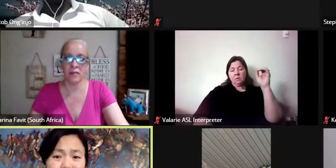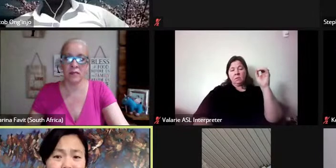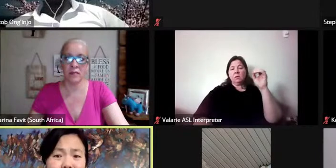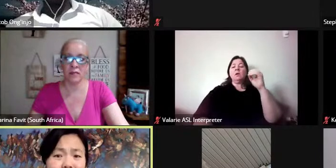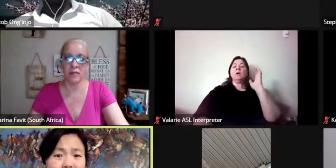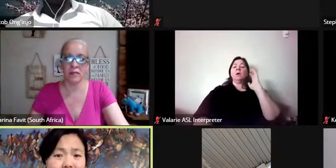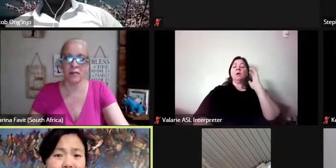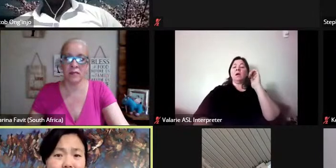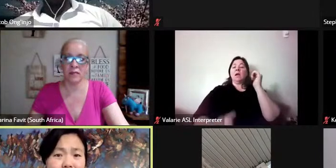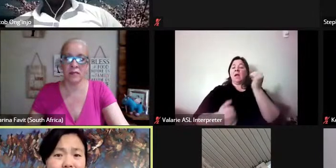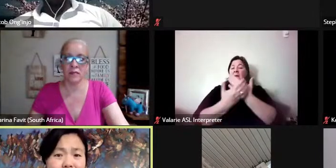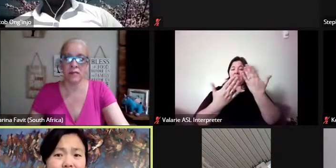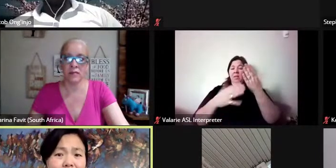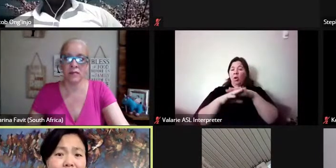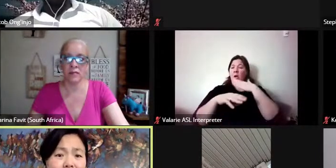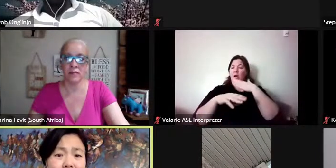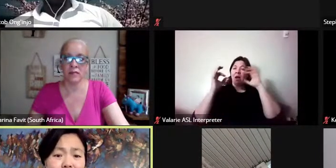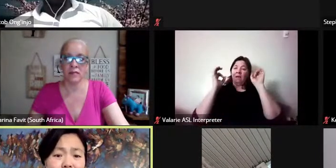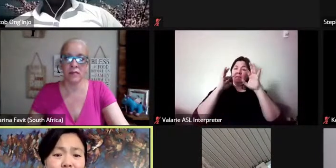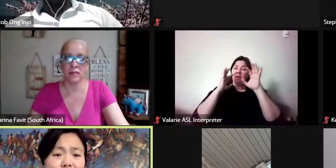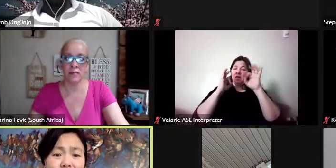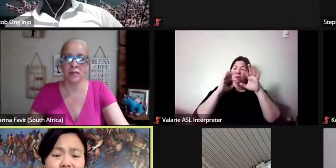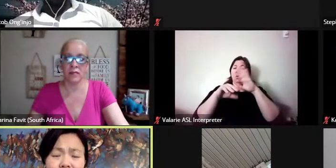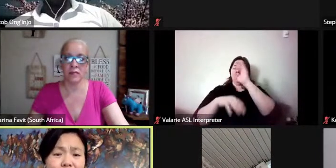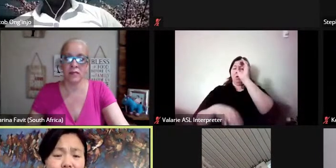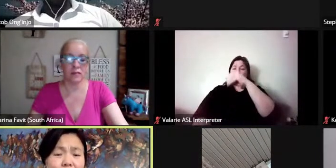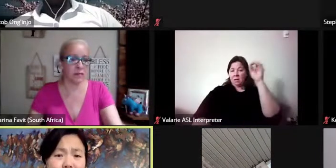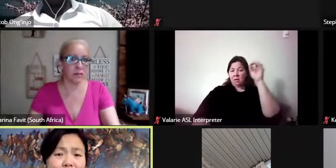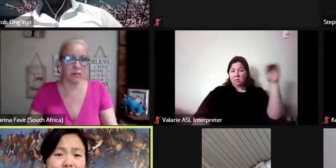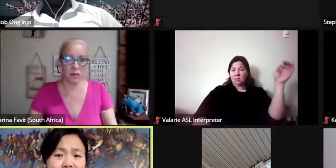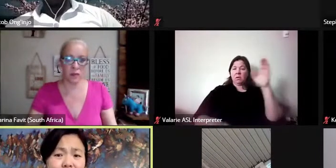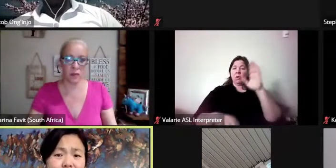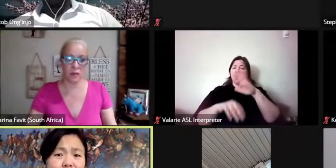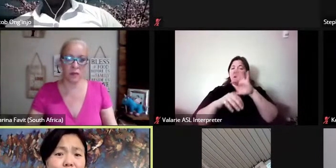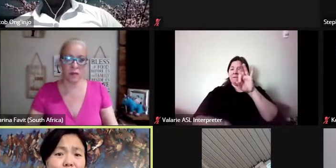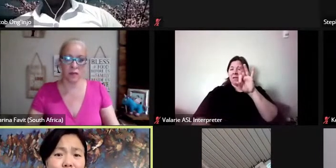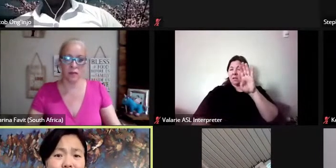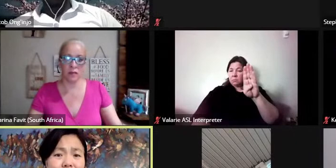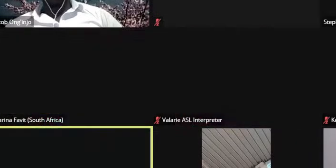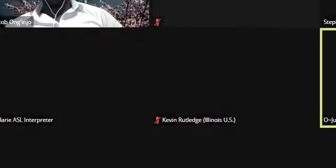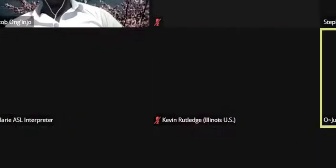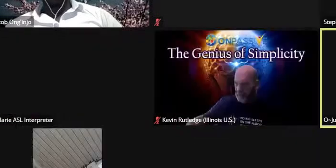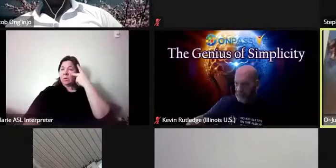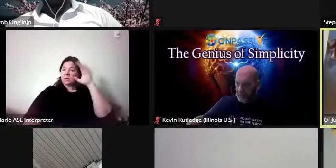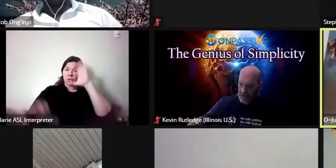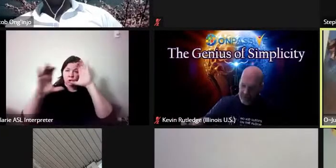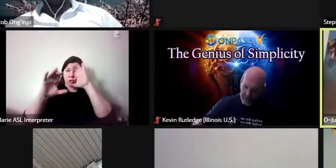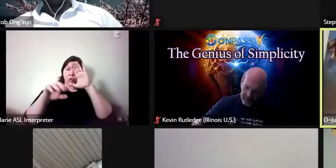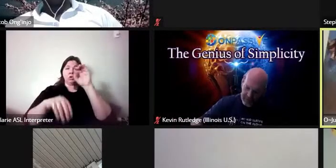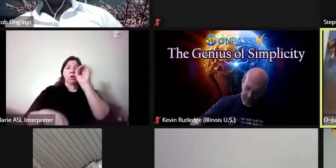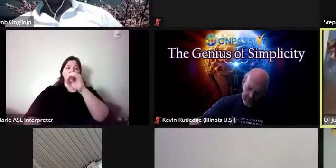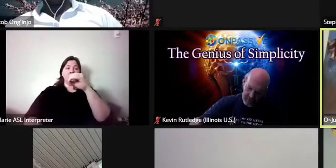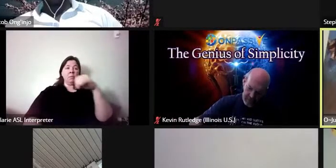Everything on my feeds are now Onpassive. And if you were to search for Onpassive, you'll see over